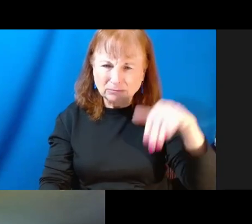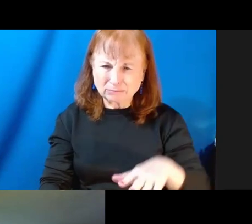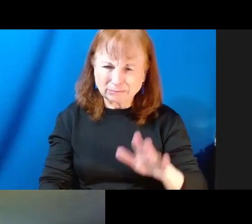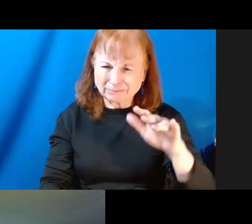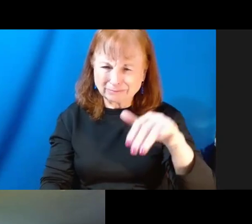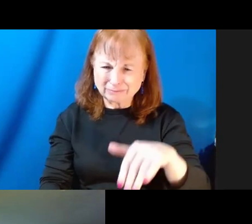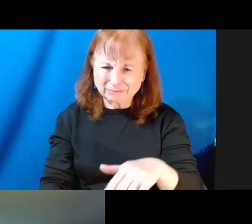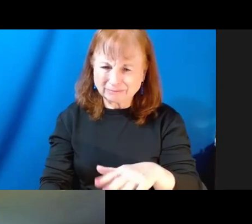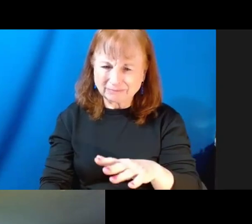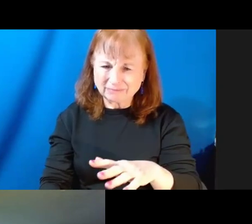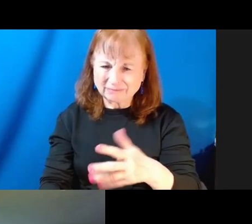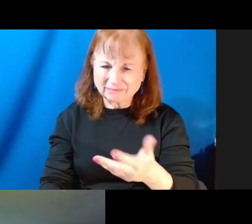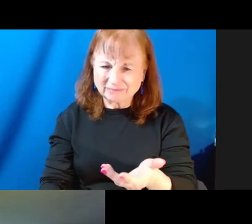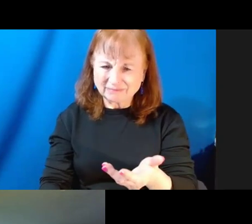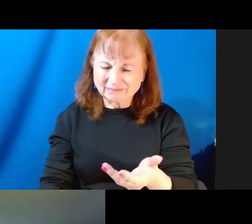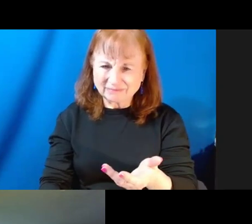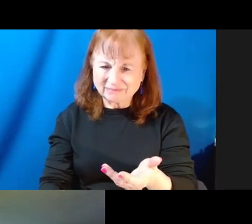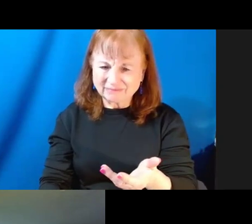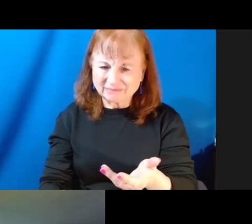disappeared for people.